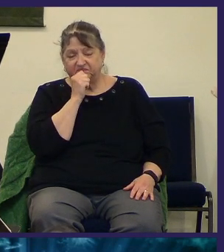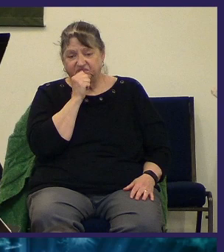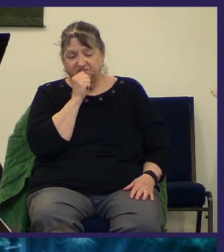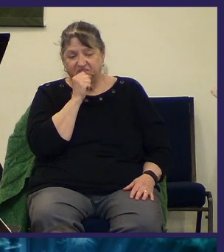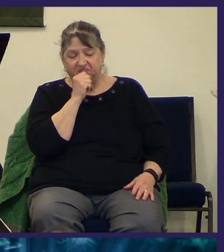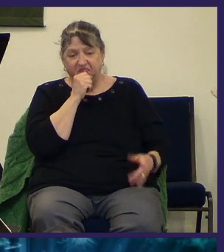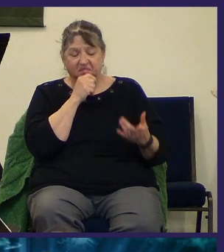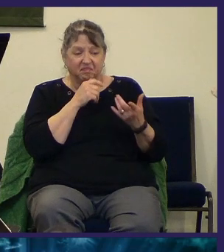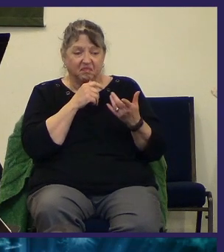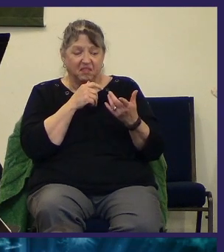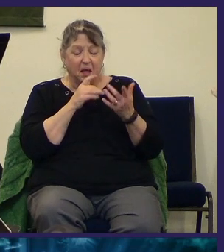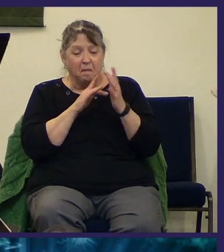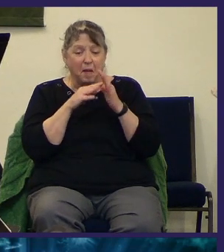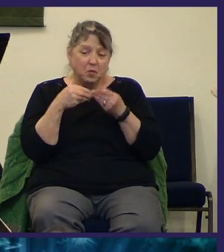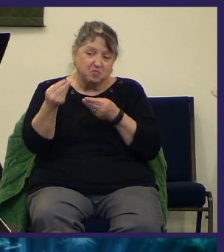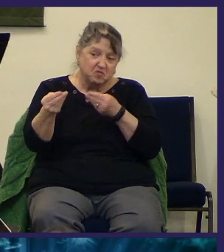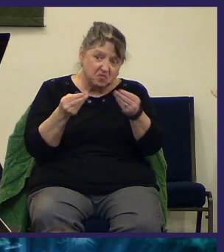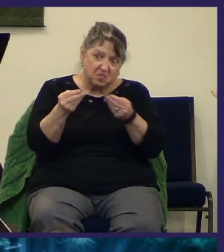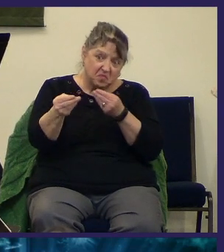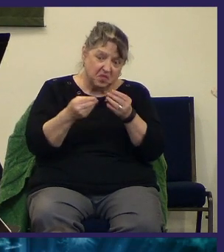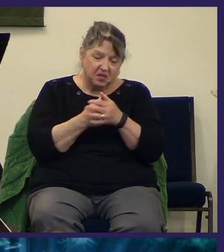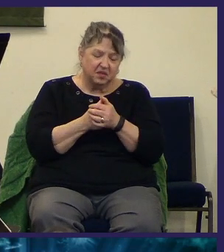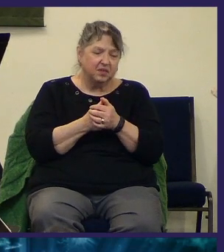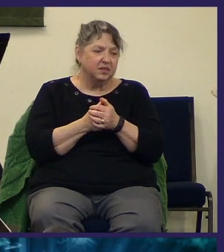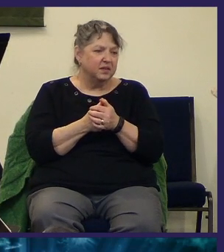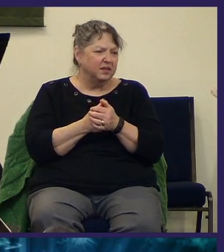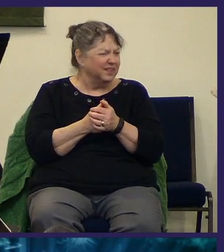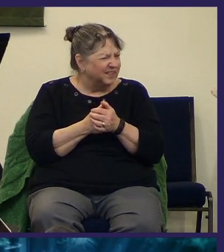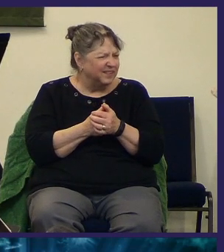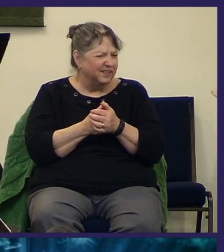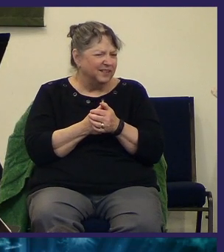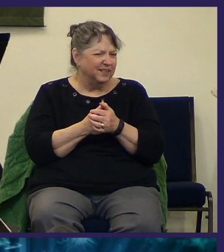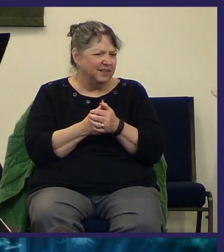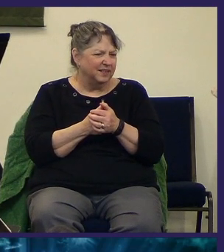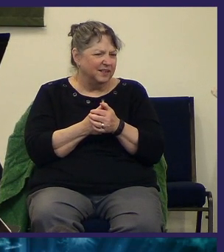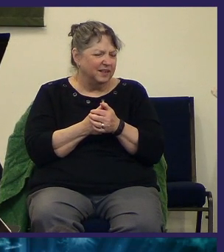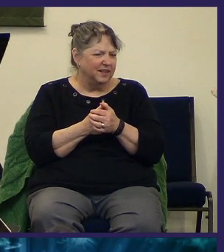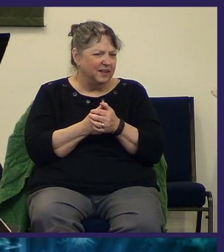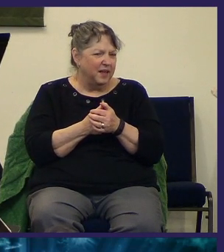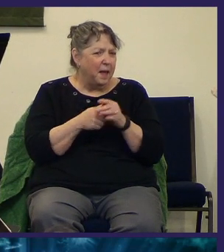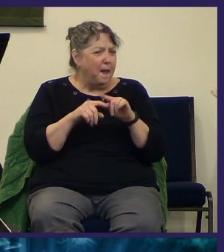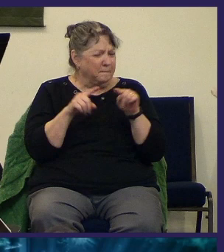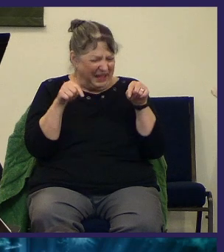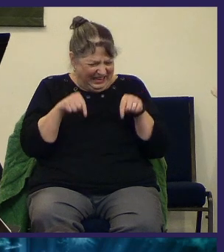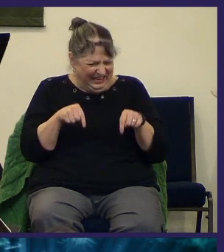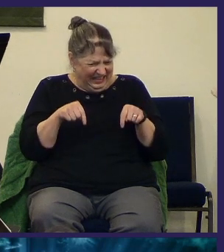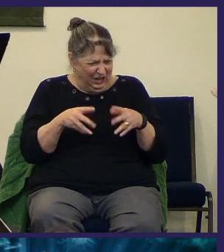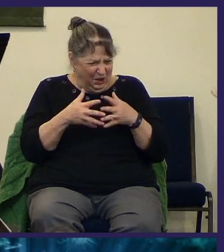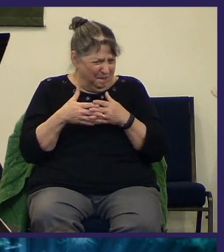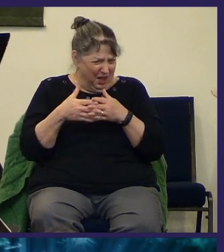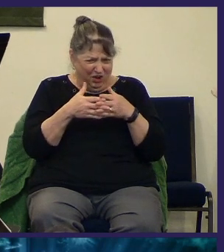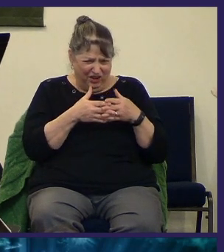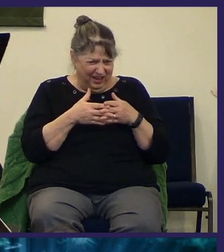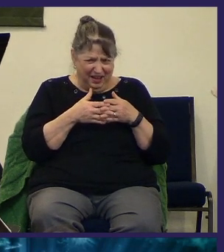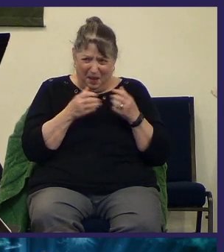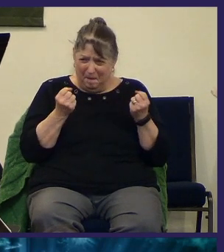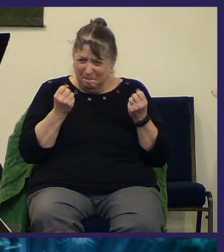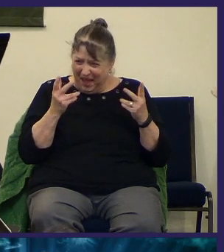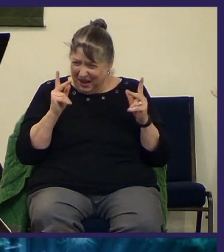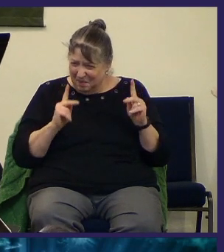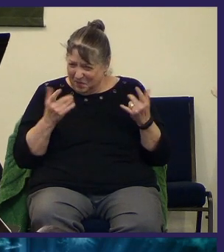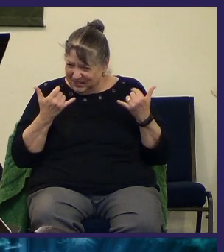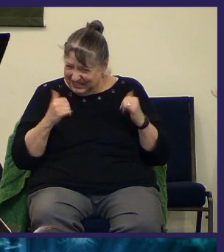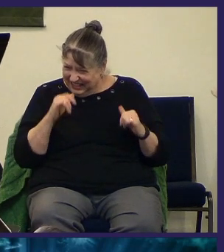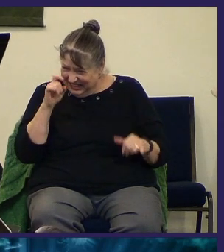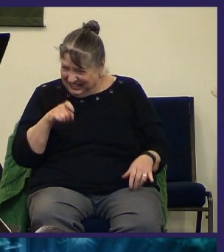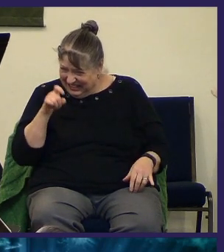a few bibles so we never know what anybody's actually going through there's